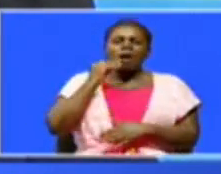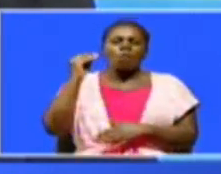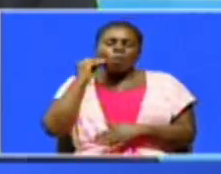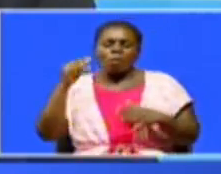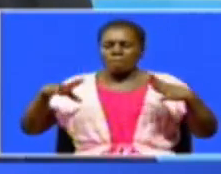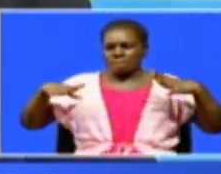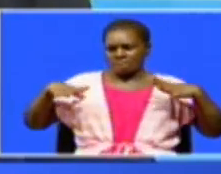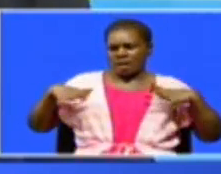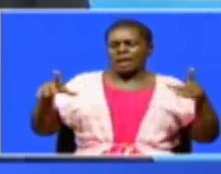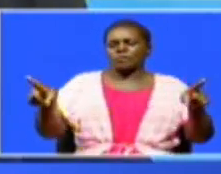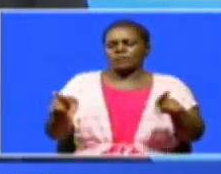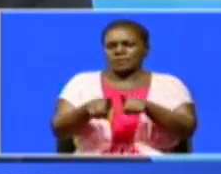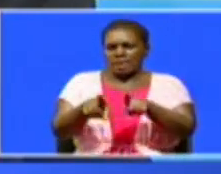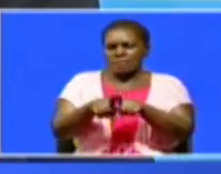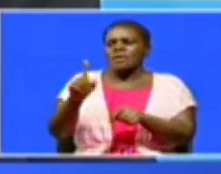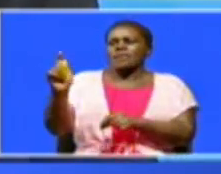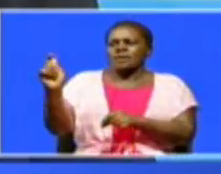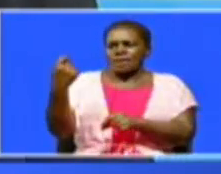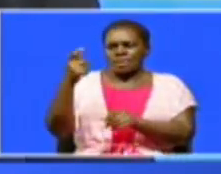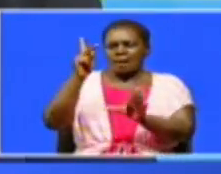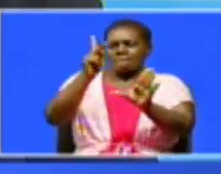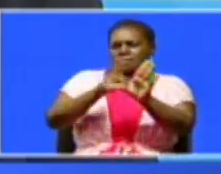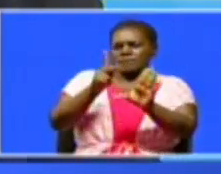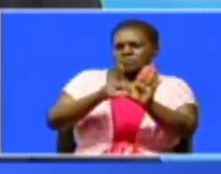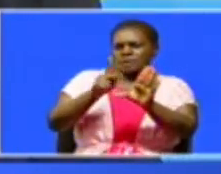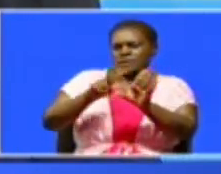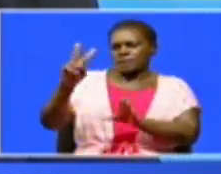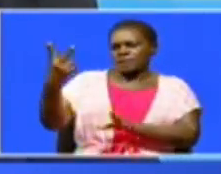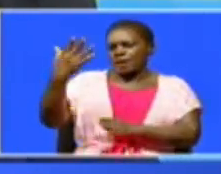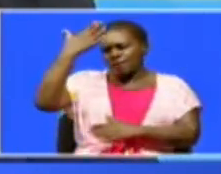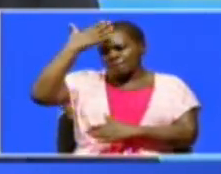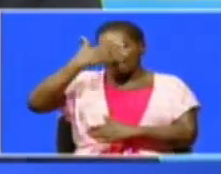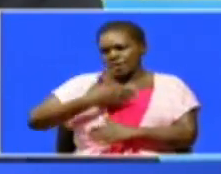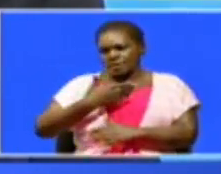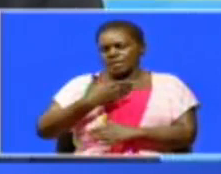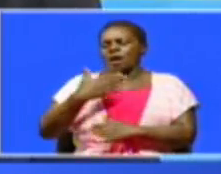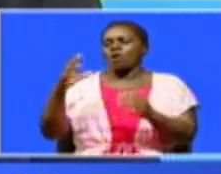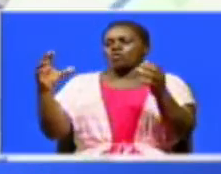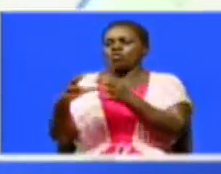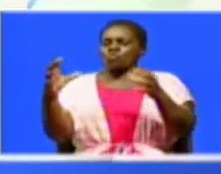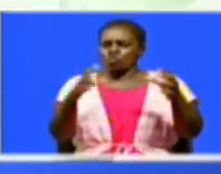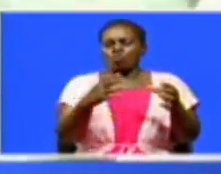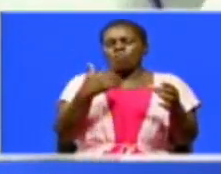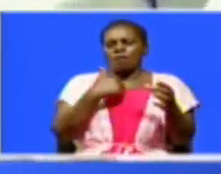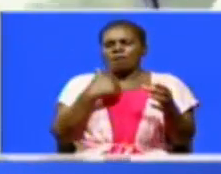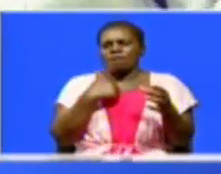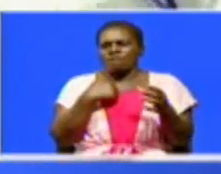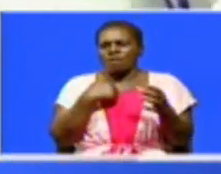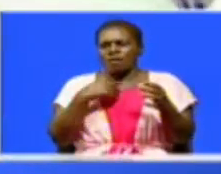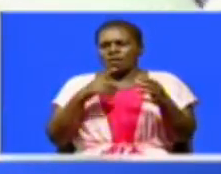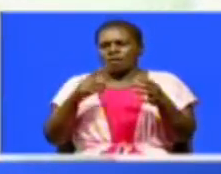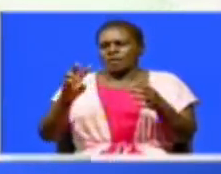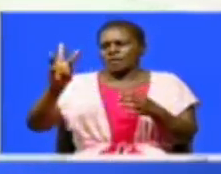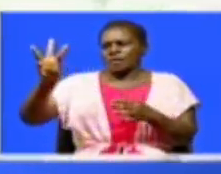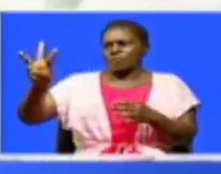are very proud of our scientists. Yes, Kenya is participating. We're in the second phase and we have teams that are working. Huku shirika la